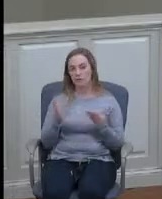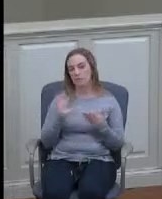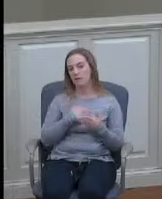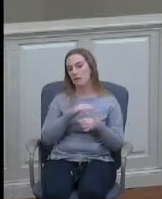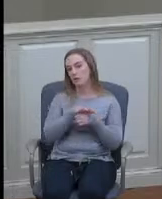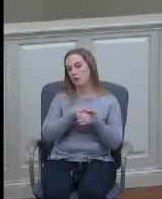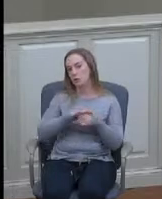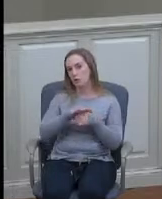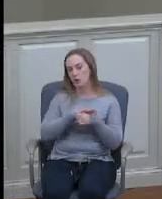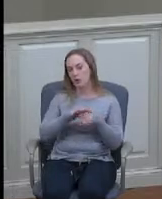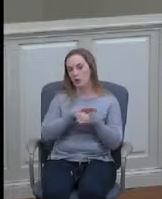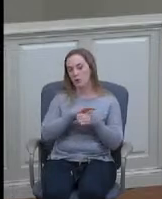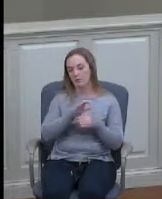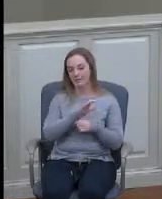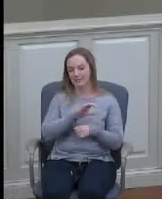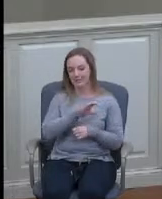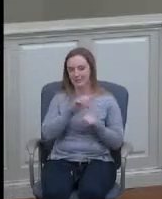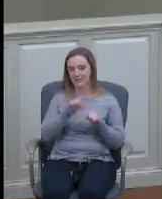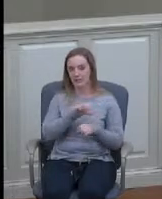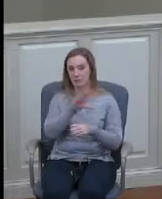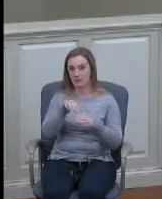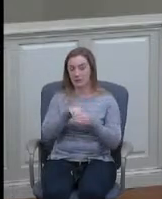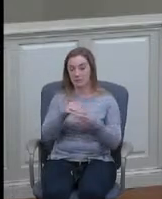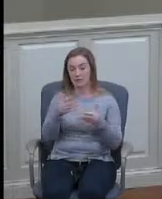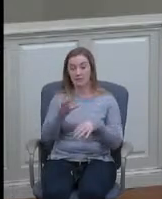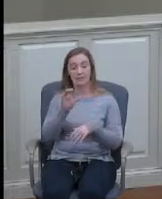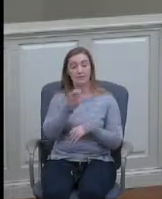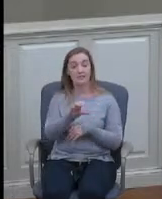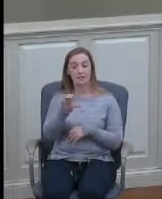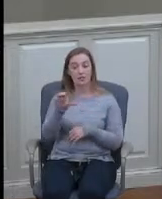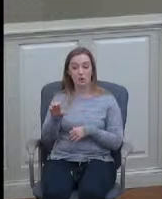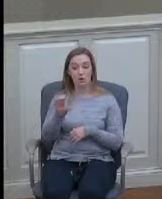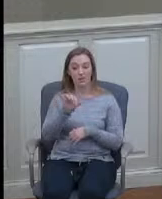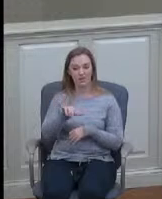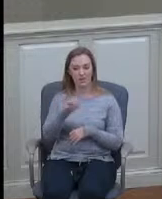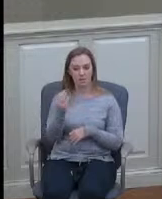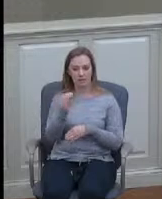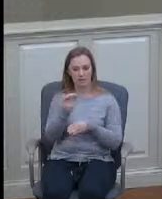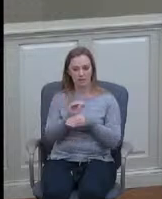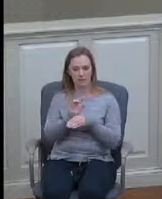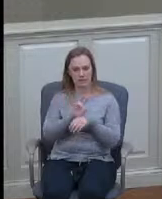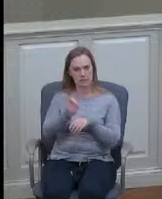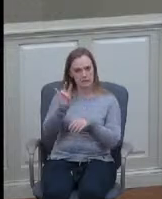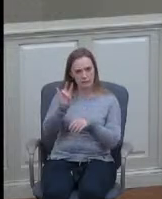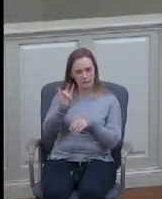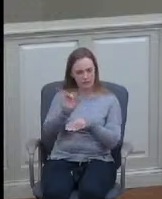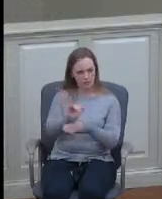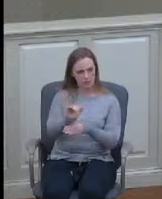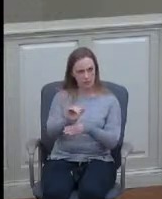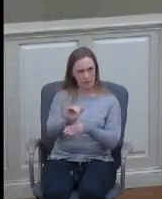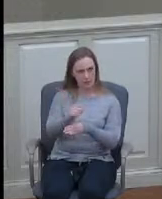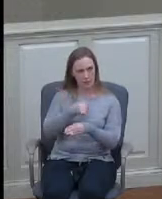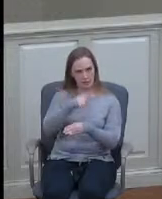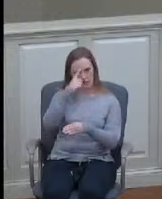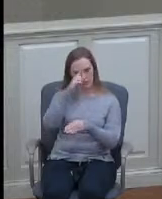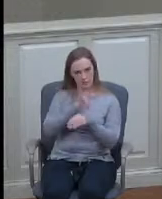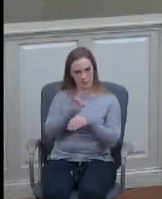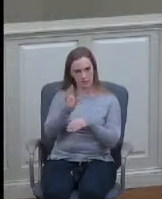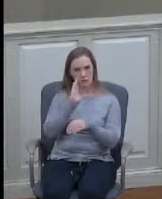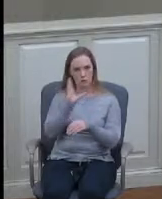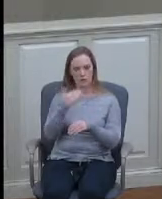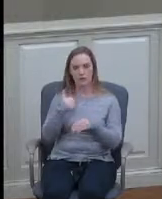participate. And then Center College on that Monday night at 7 o'clock, I think, is having a